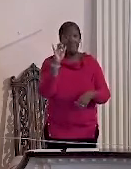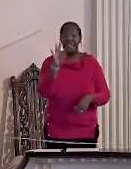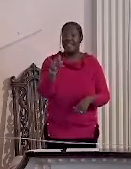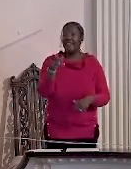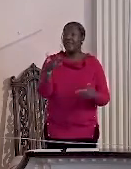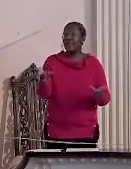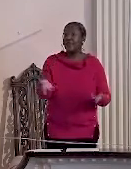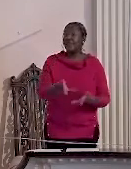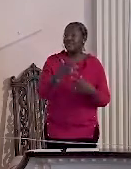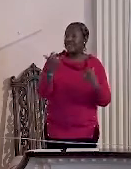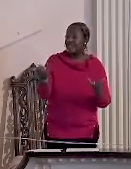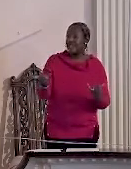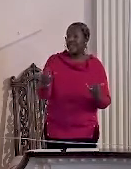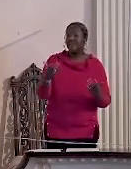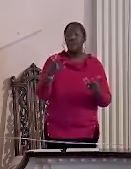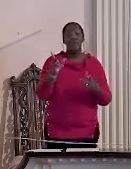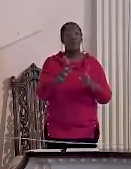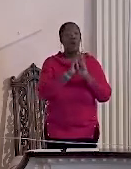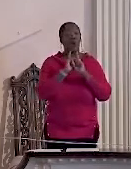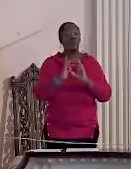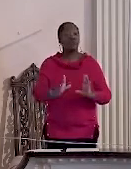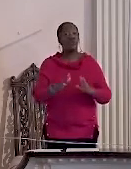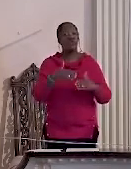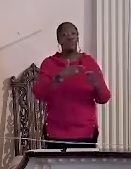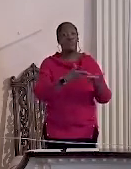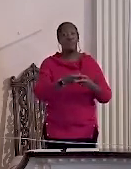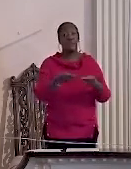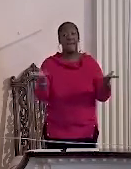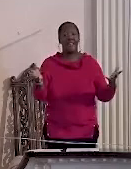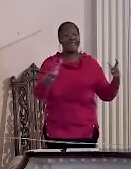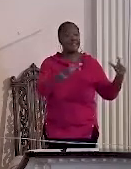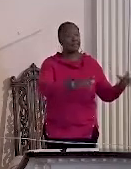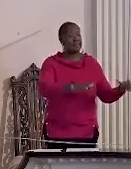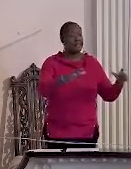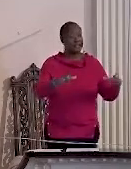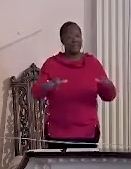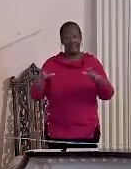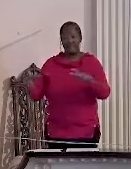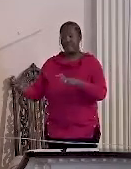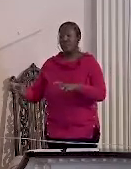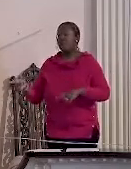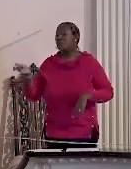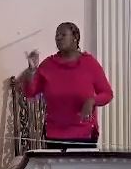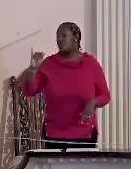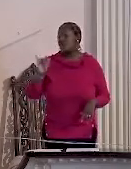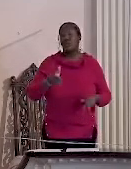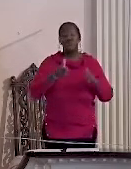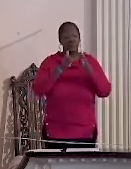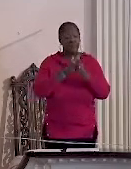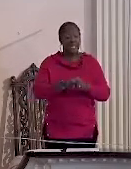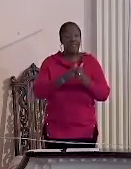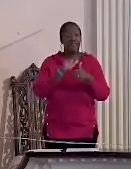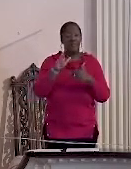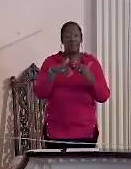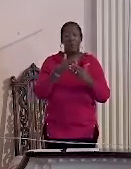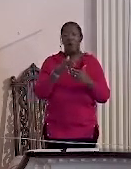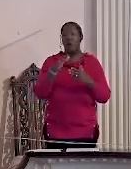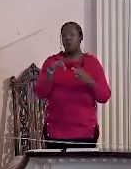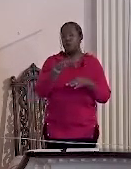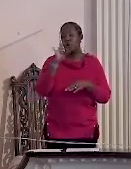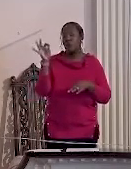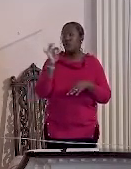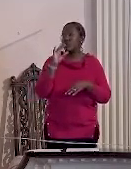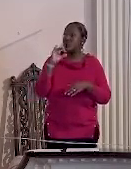the sanctuary, the ushers will be passing the plate for our offering. You can also text to All Souls by